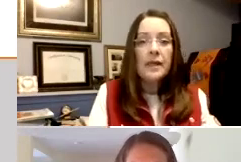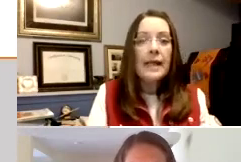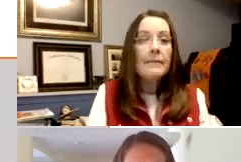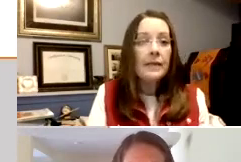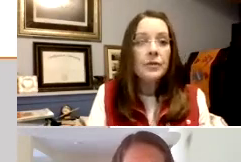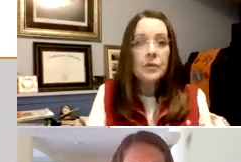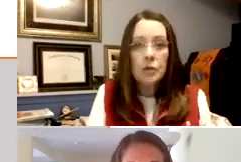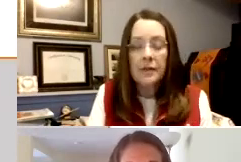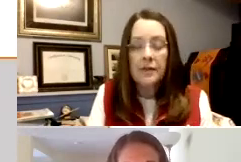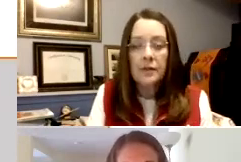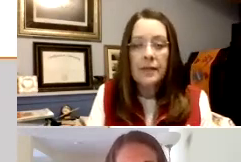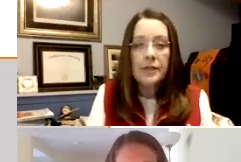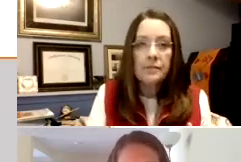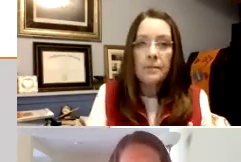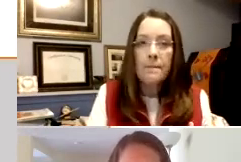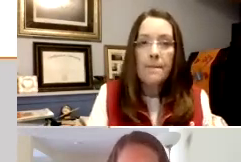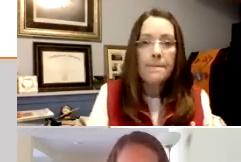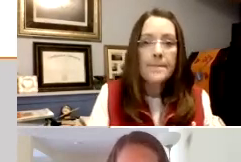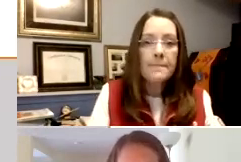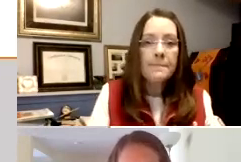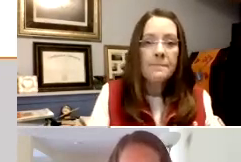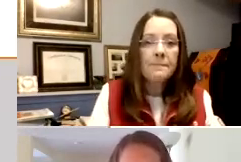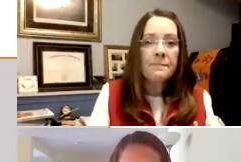doing and being able to interpret that information.